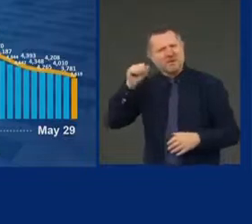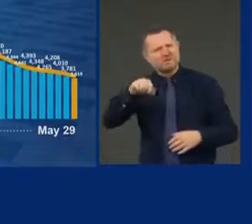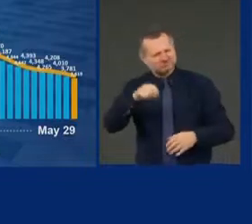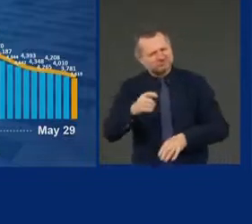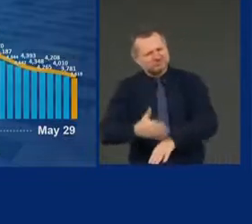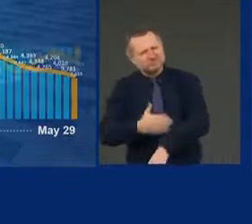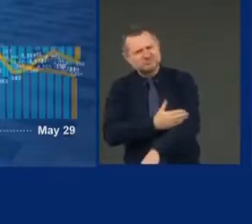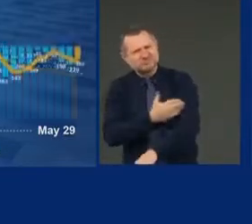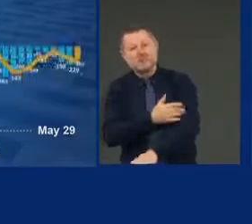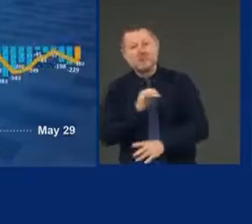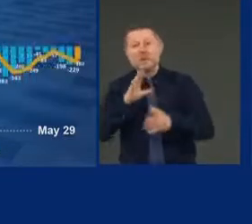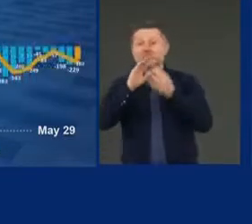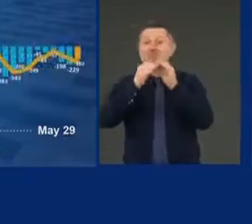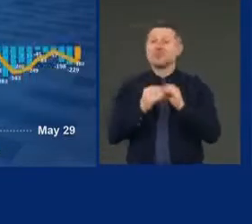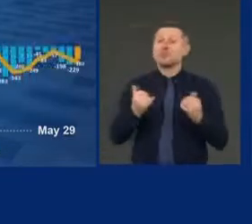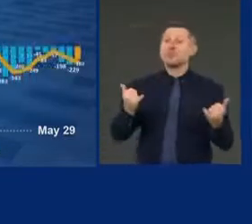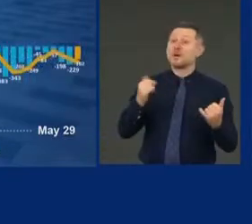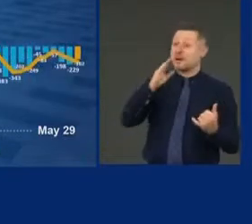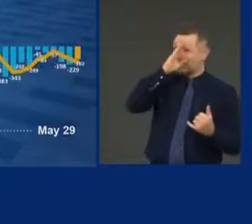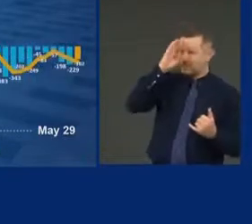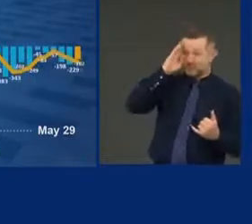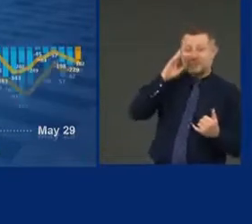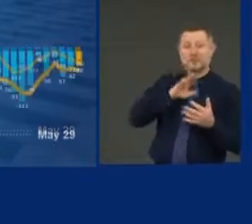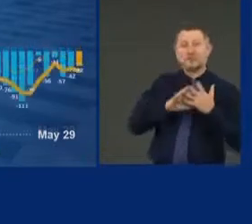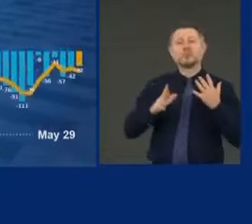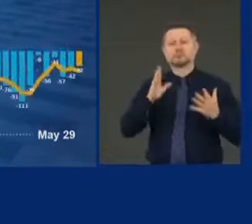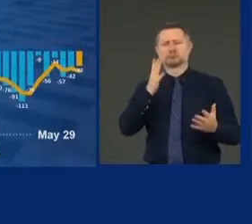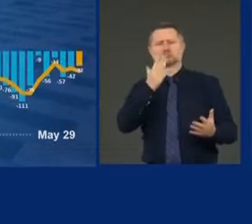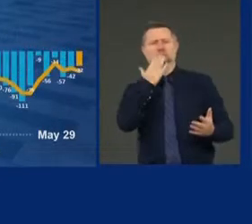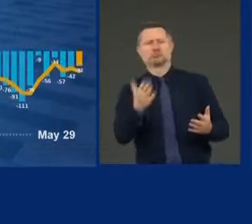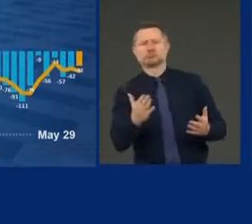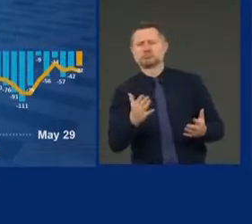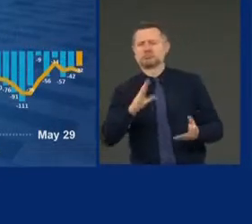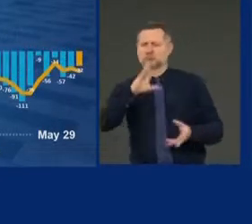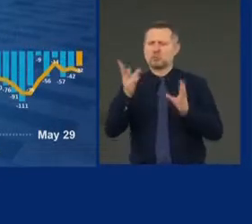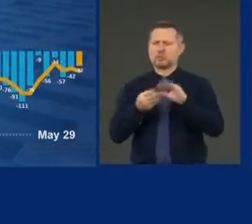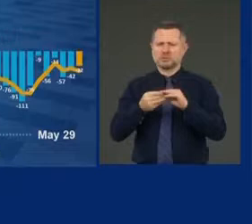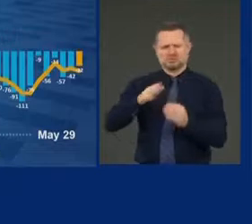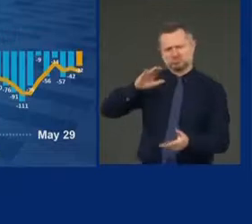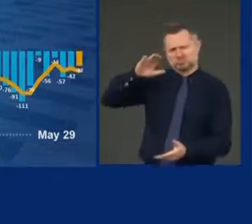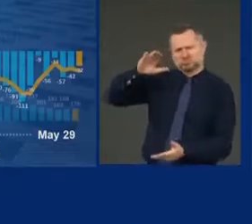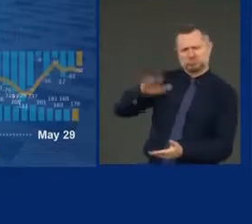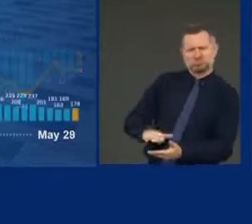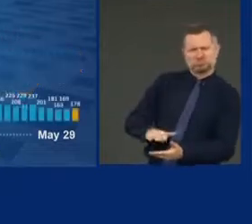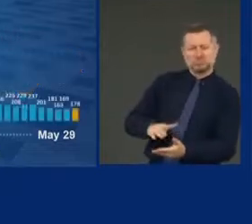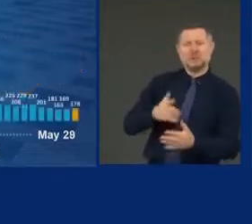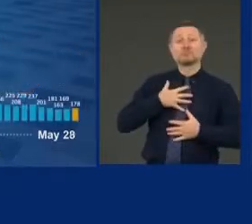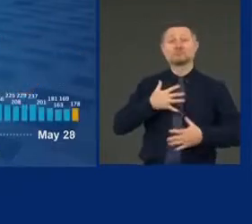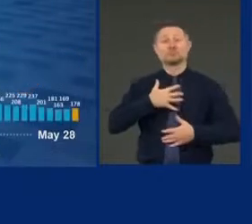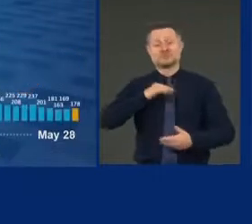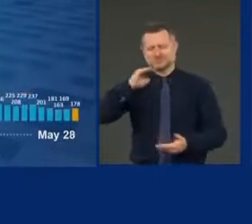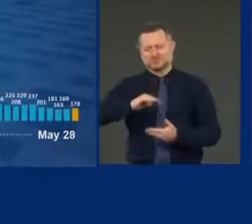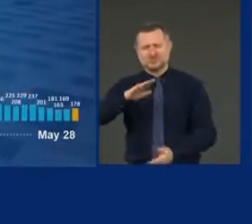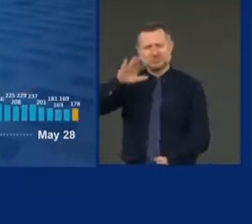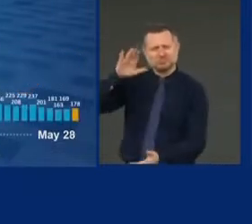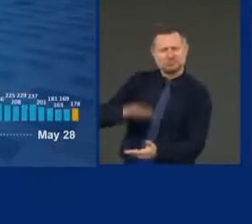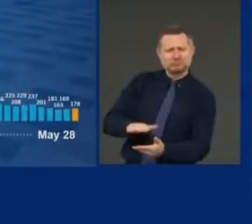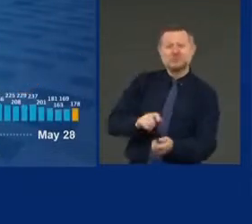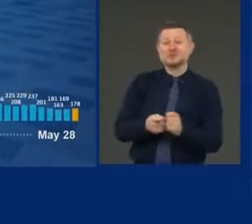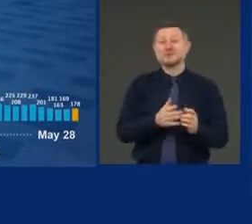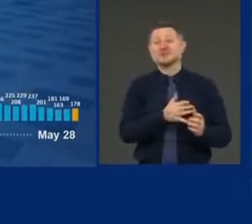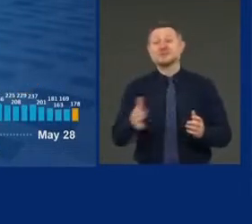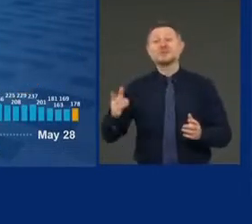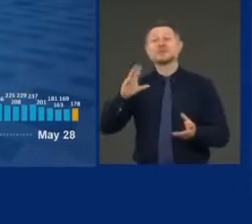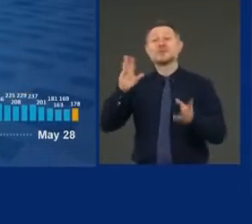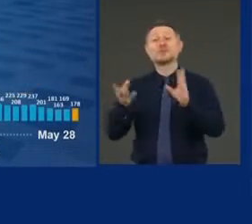today, again, are all good news in terms of total hospitalizations are way down, intubations are way down. The number